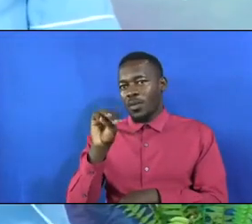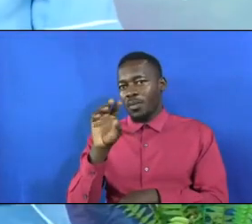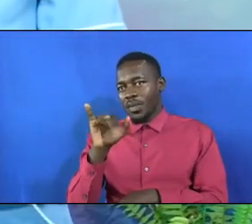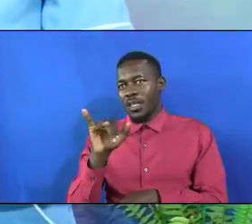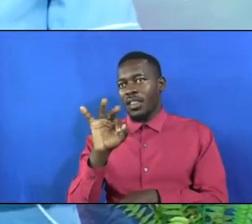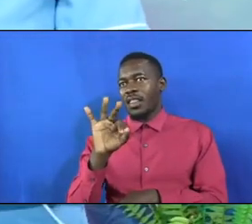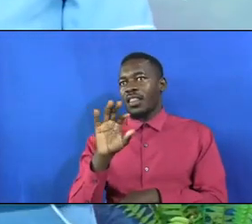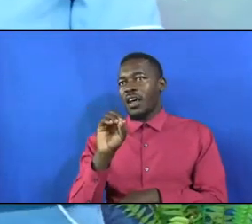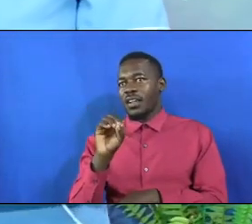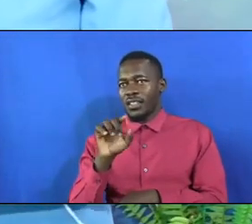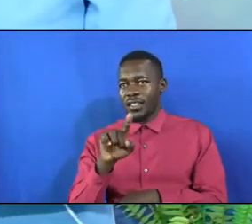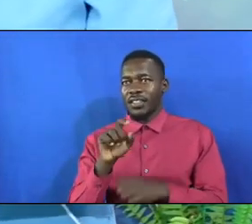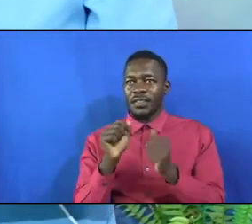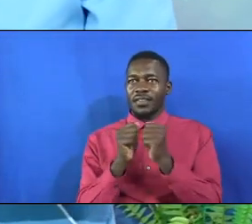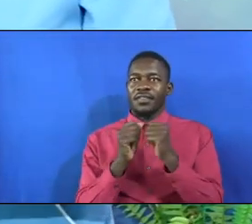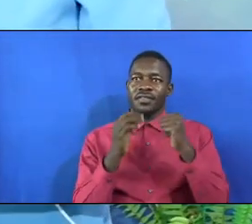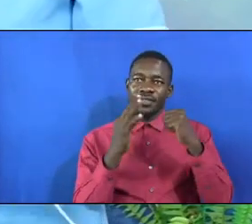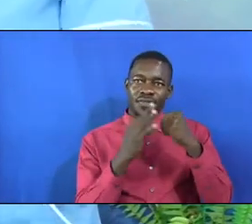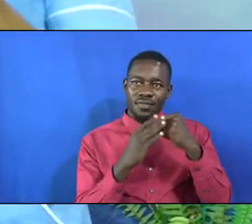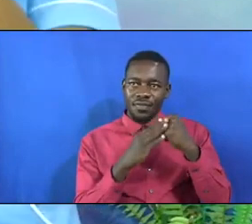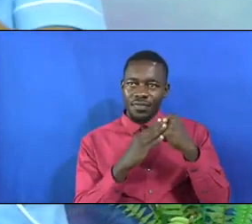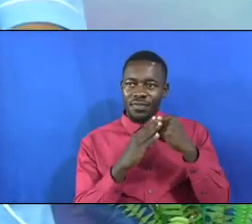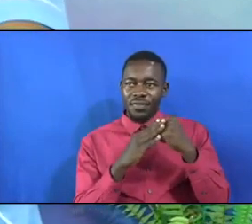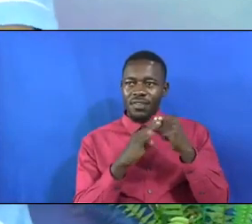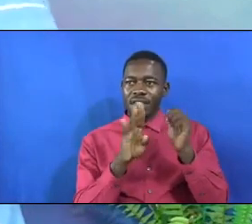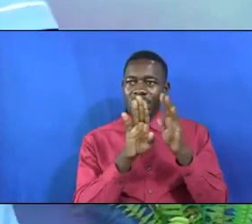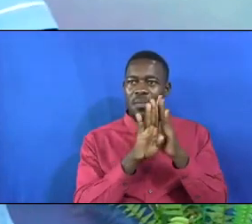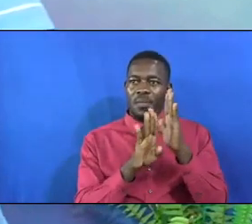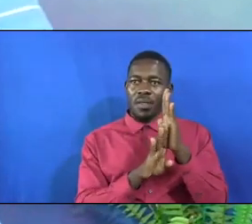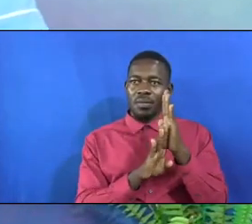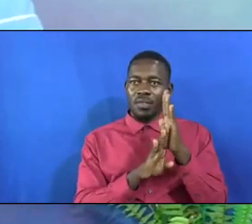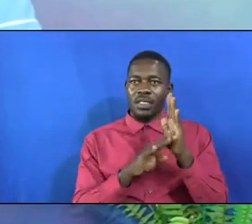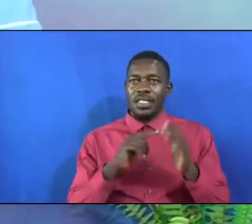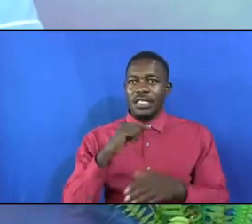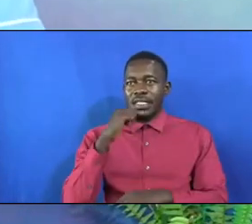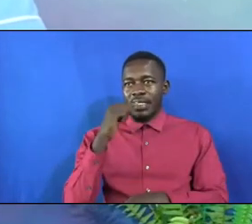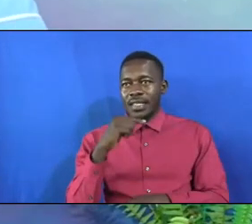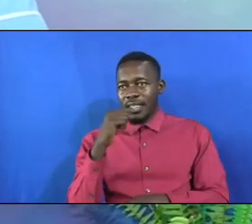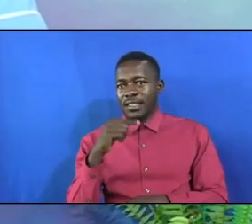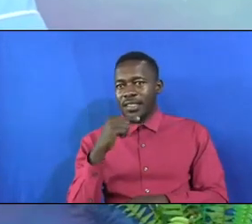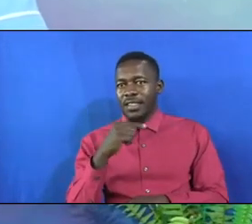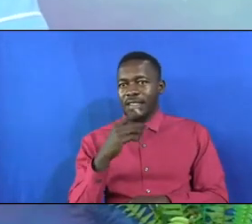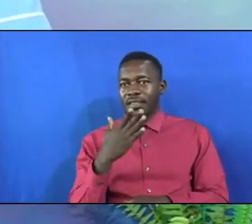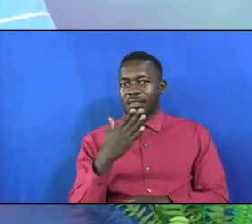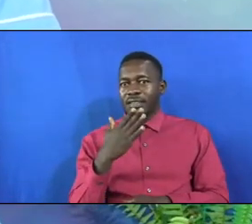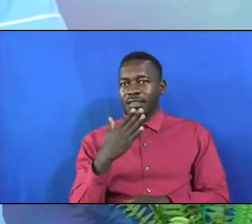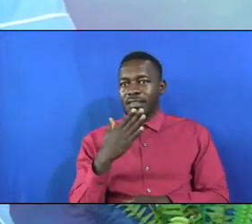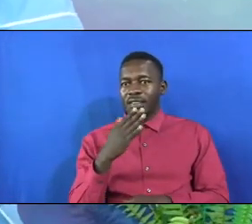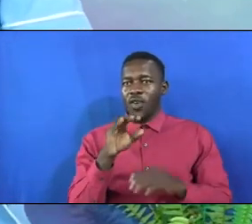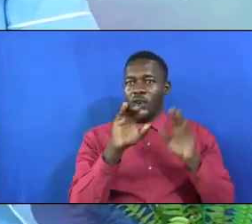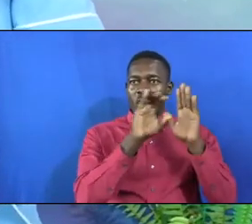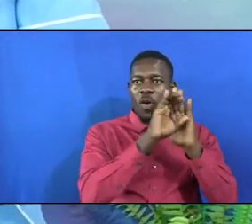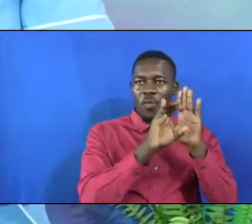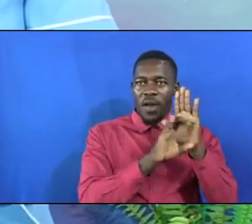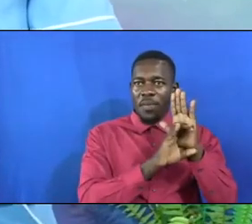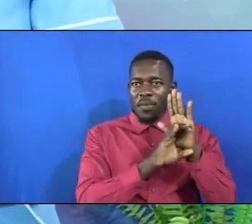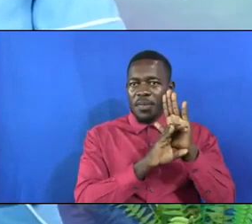now, what I am commanding you today is not too difficult for you or beyond your